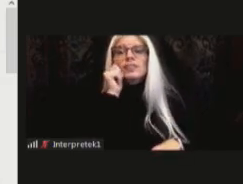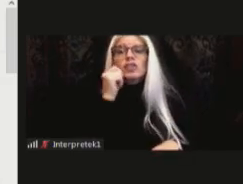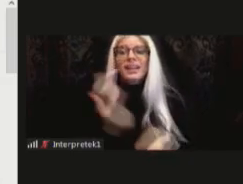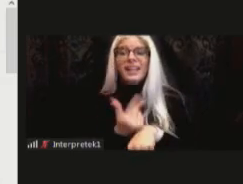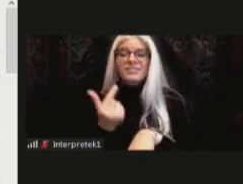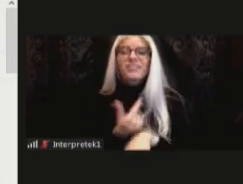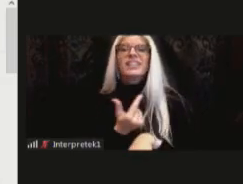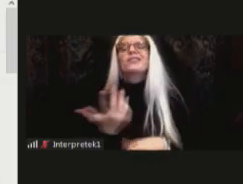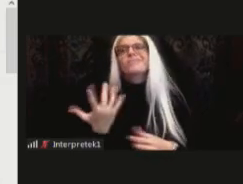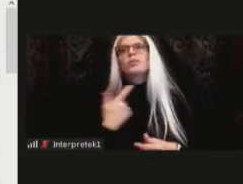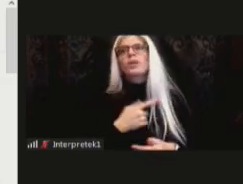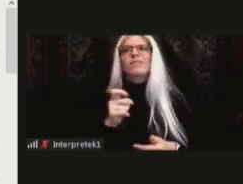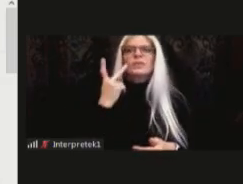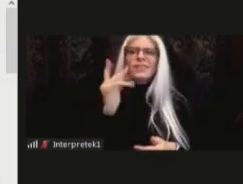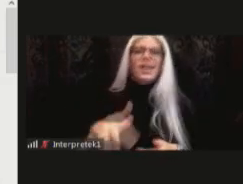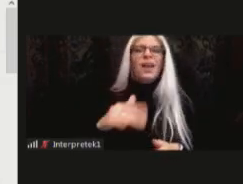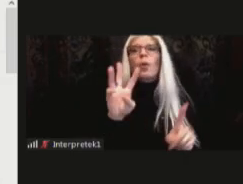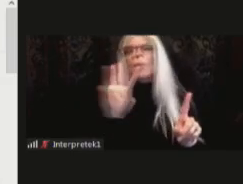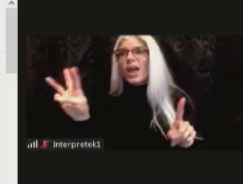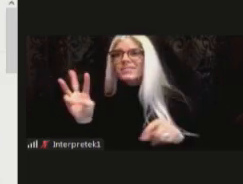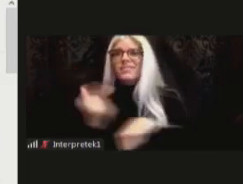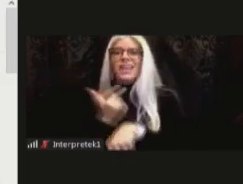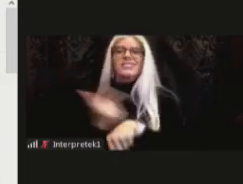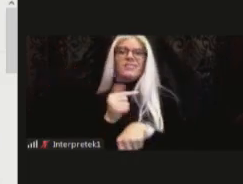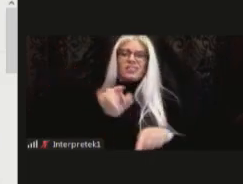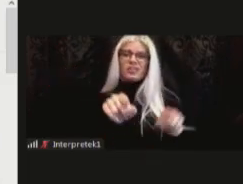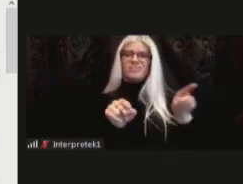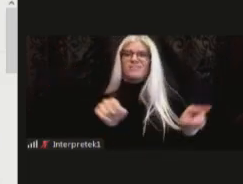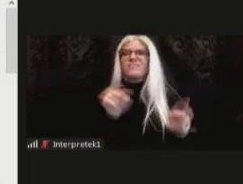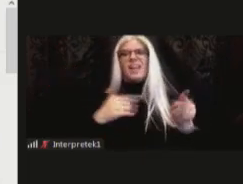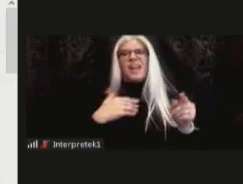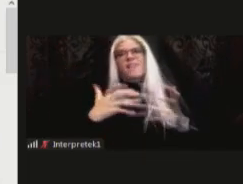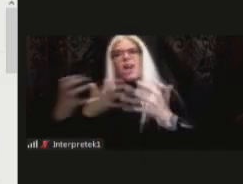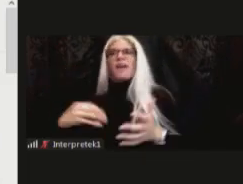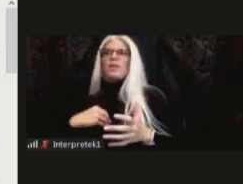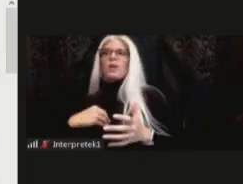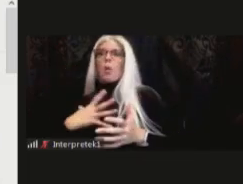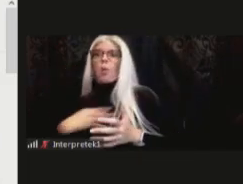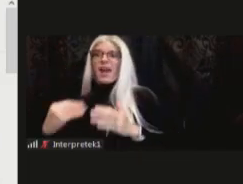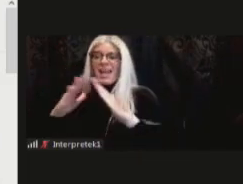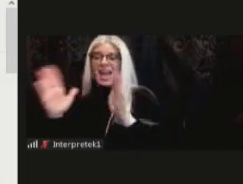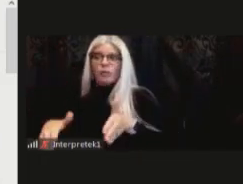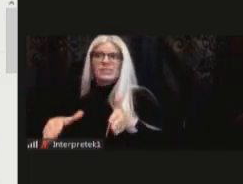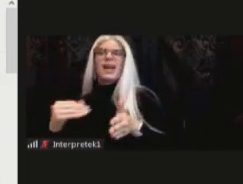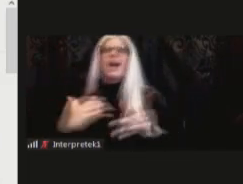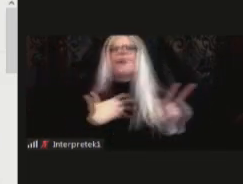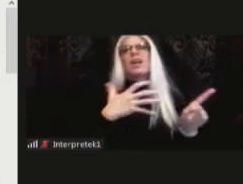West Gainesville has a lot of white households, and East Gainesville has a lot of Black or African-American households. And